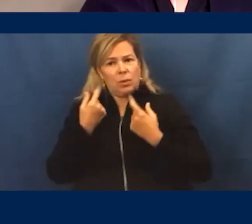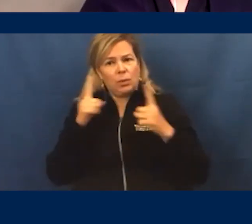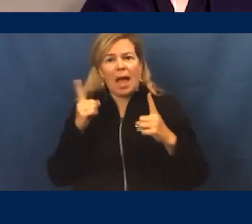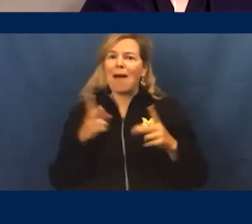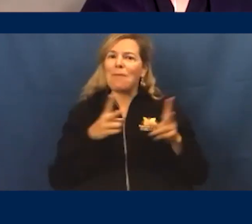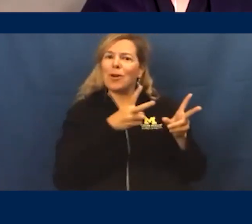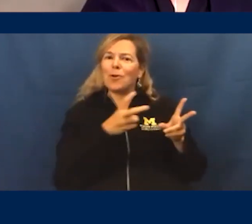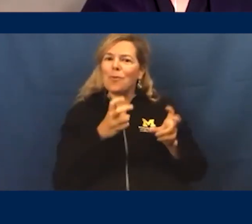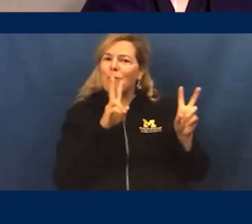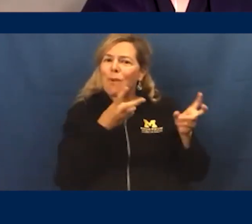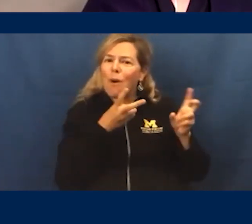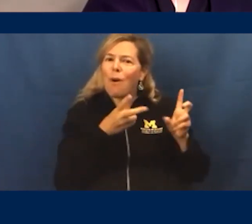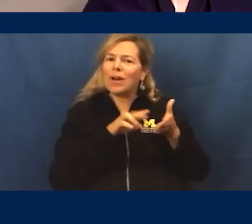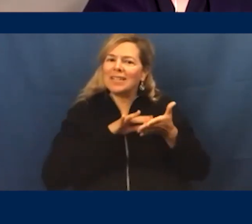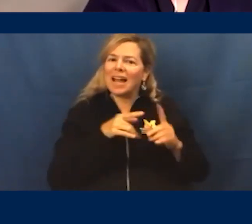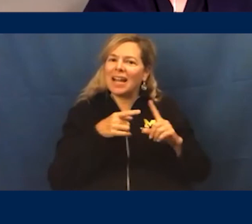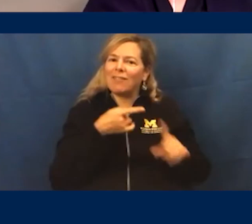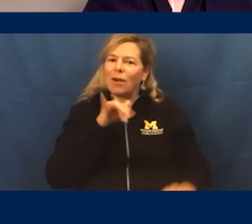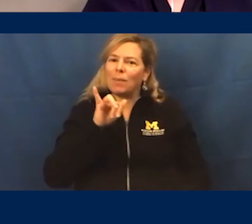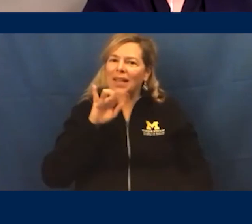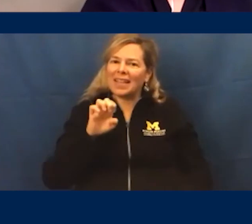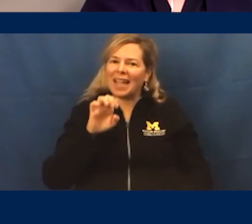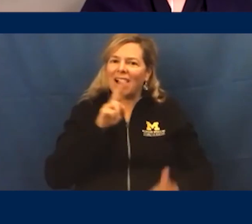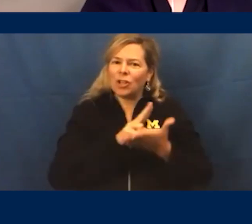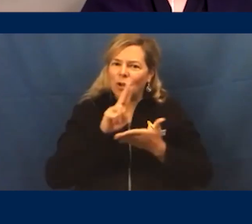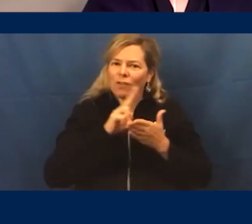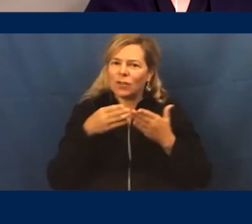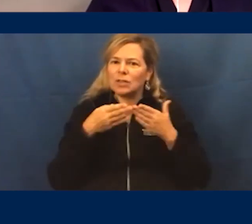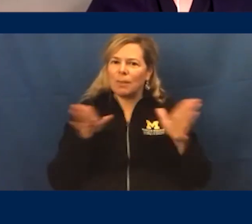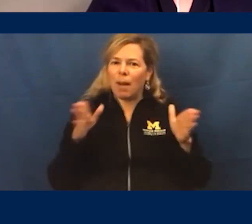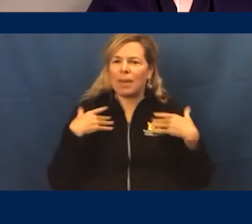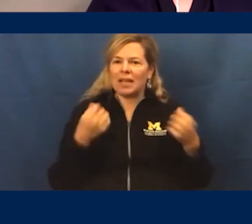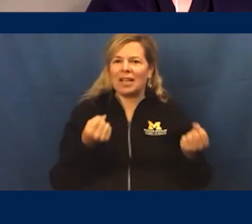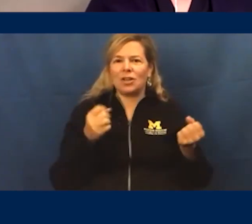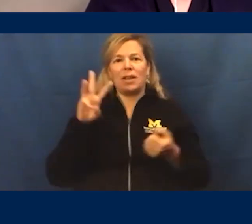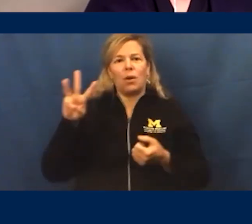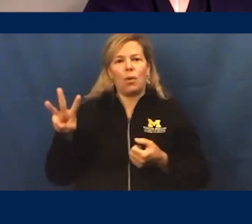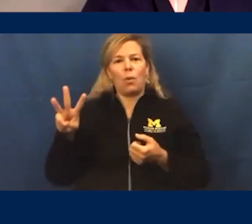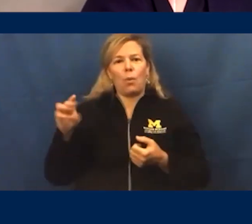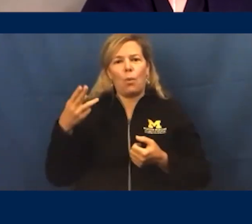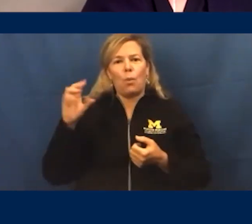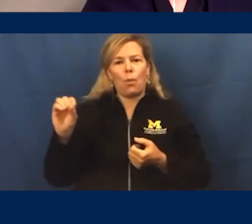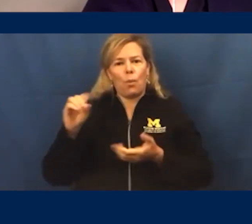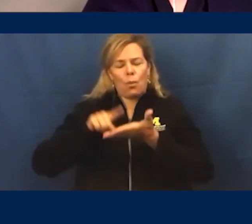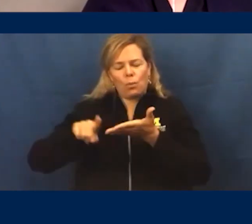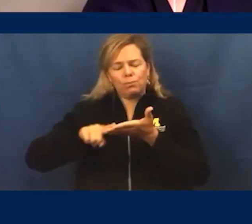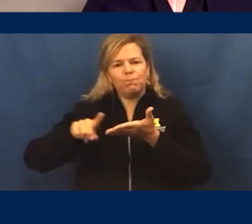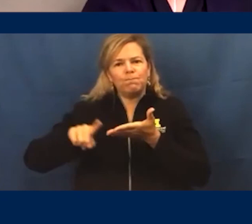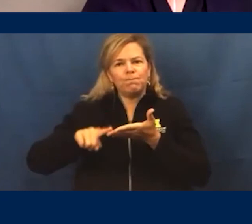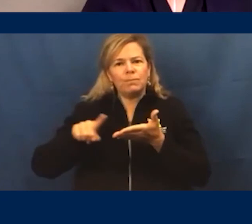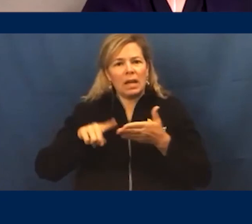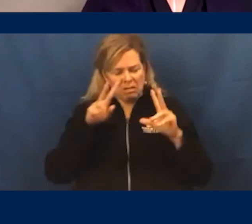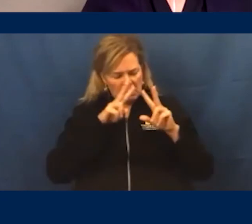from Yale University School of Public Health and her colleagues. It was a World Health Organization study that looked at health